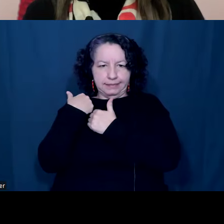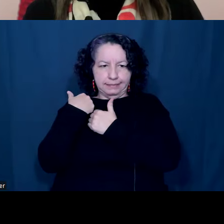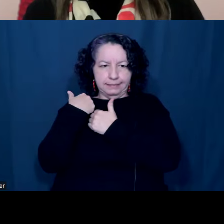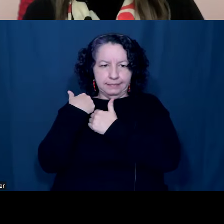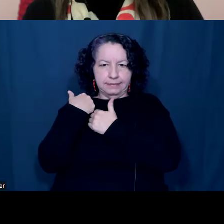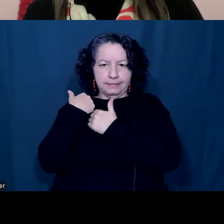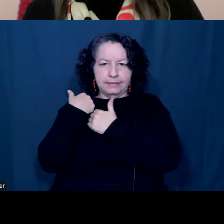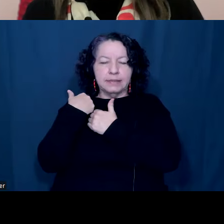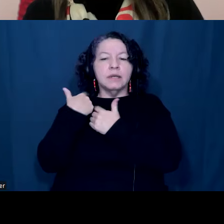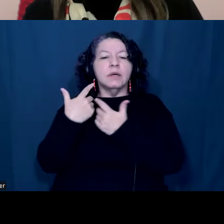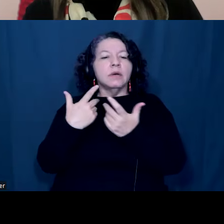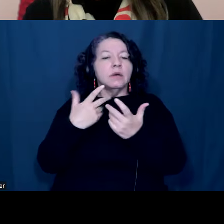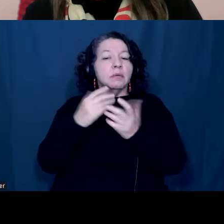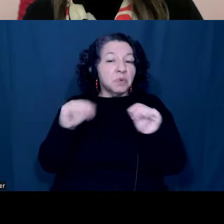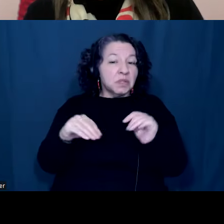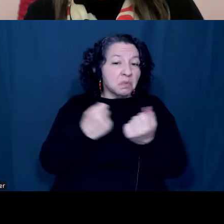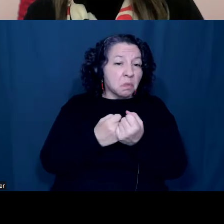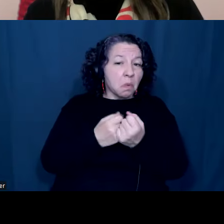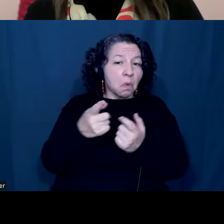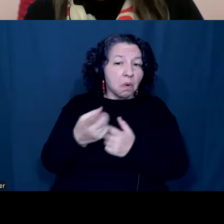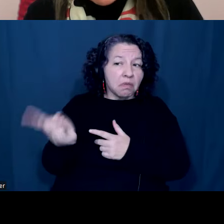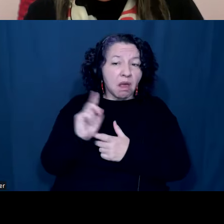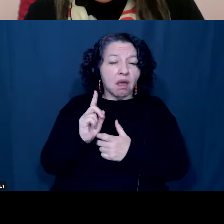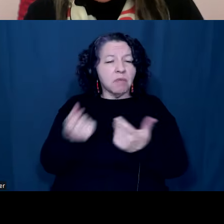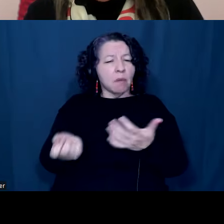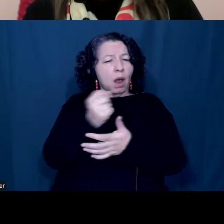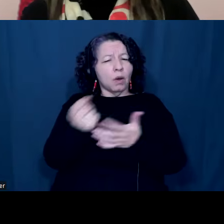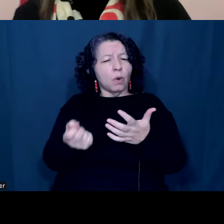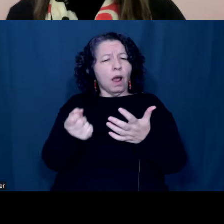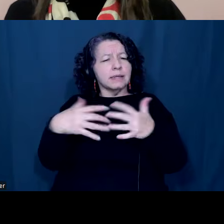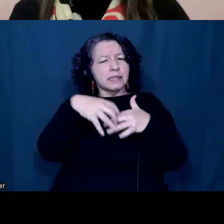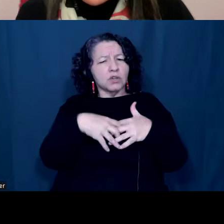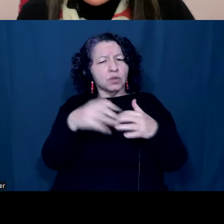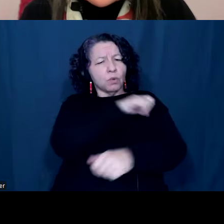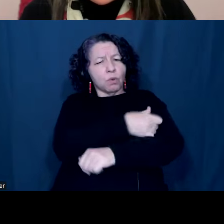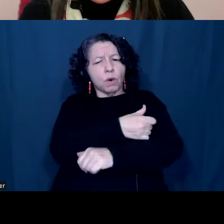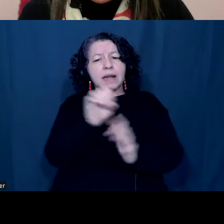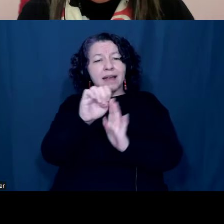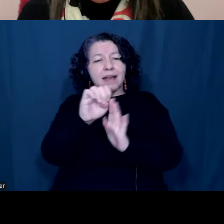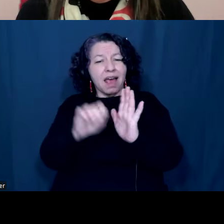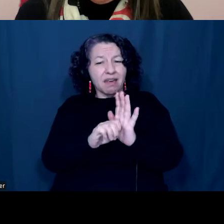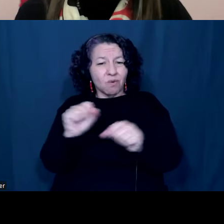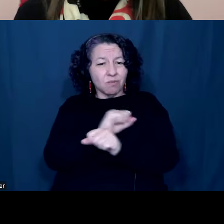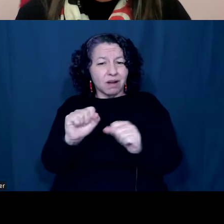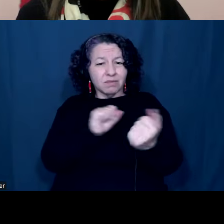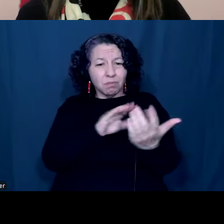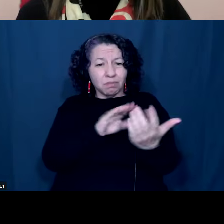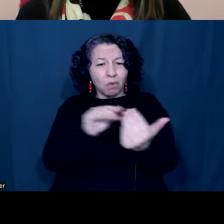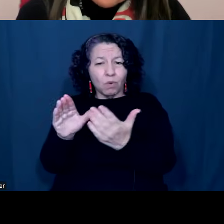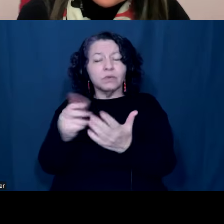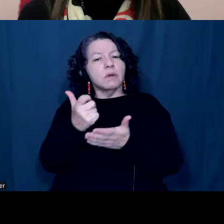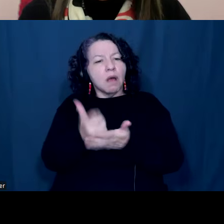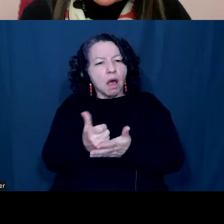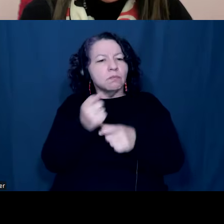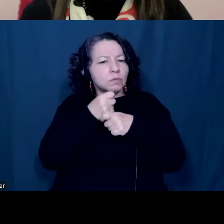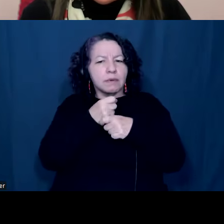Supporting museums that prioritize Indigenous authority and ethical practice helps create